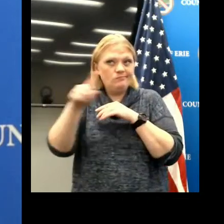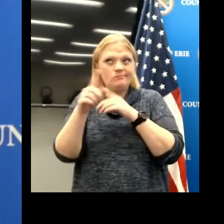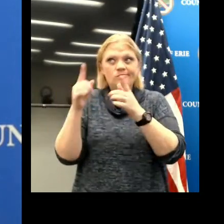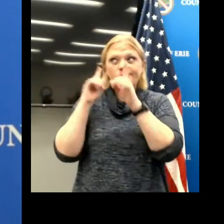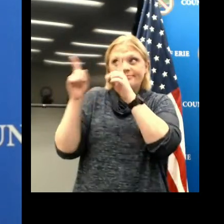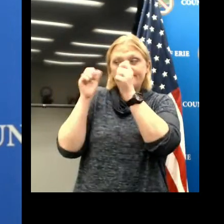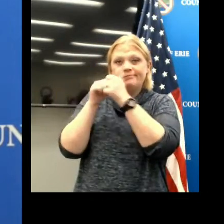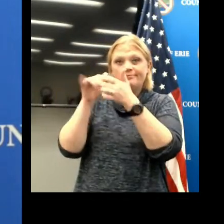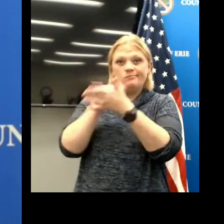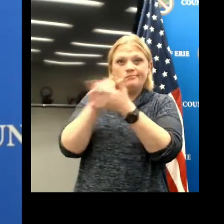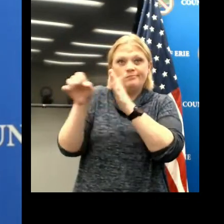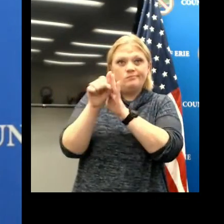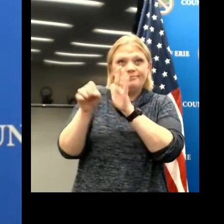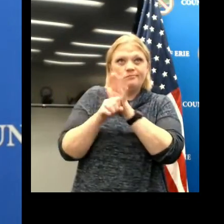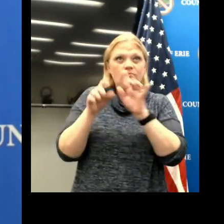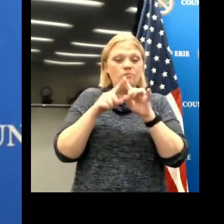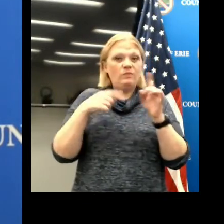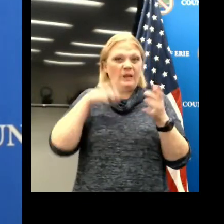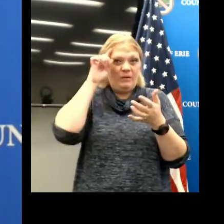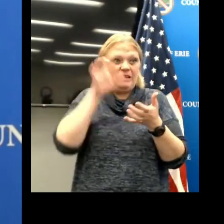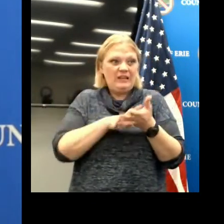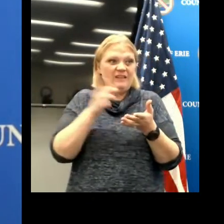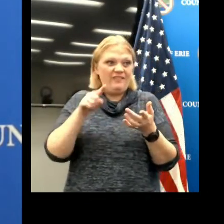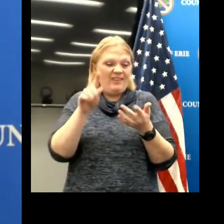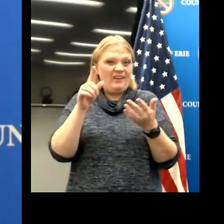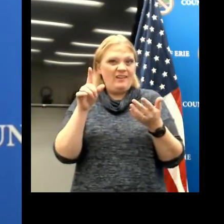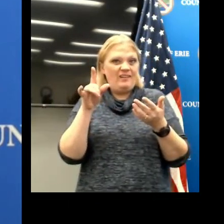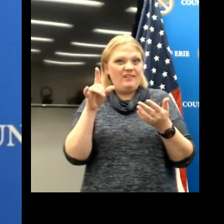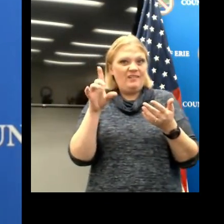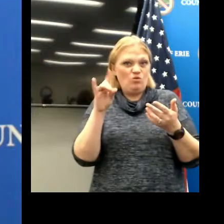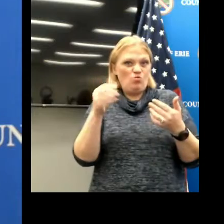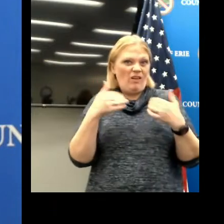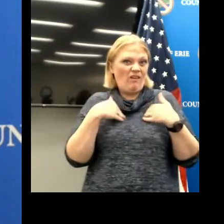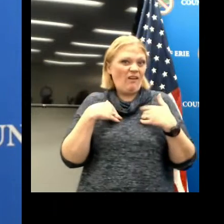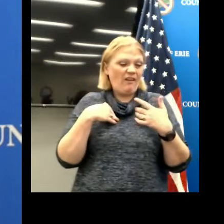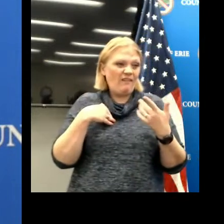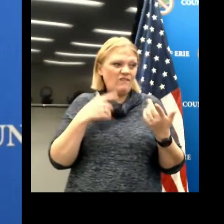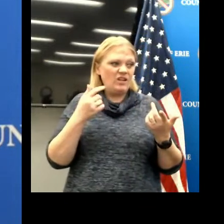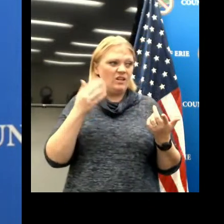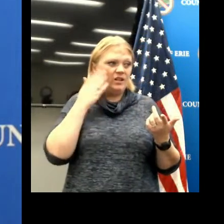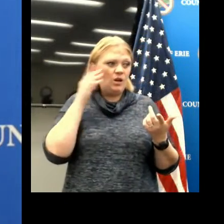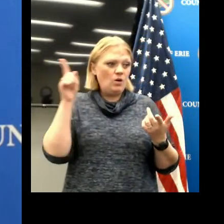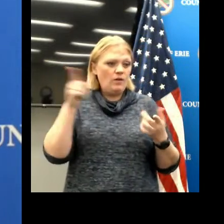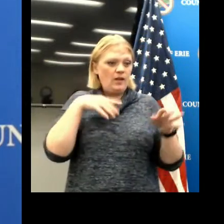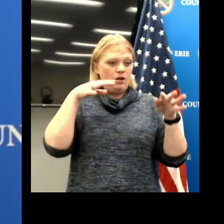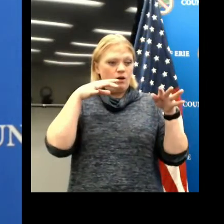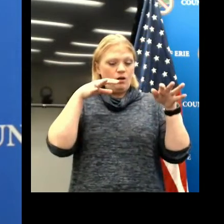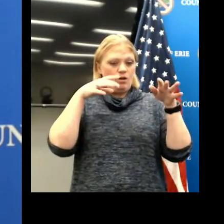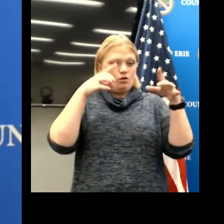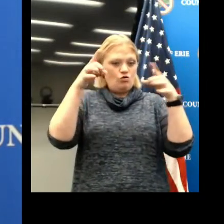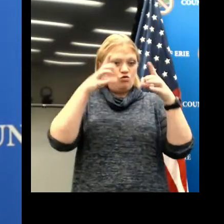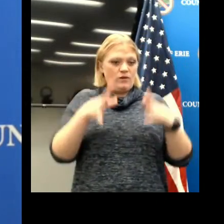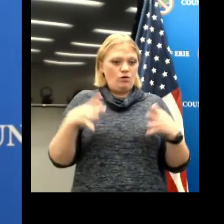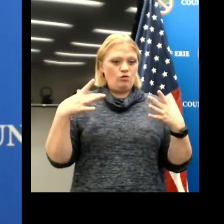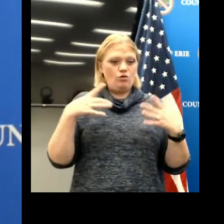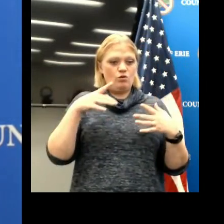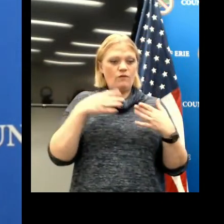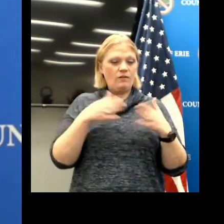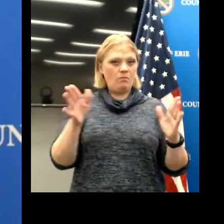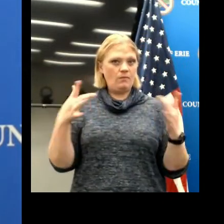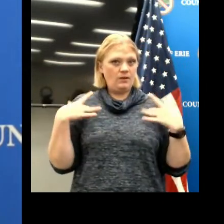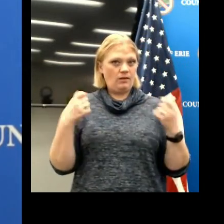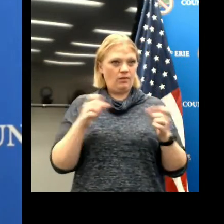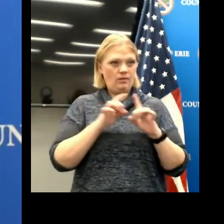State, but I believe they are having those questions. And I know their director of the public health department